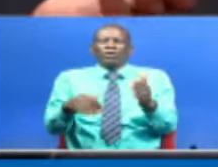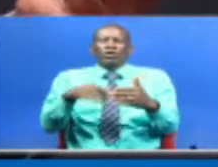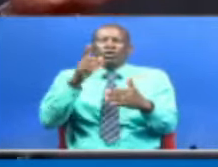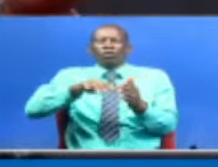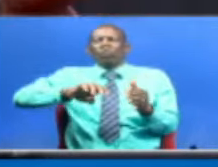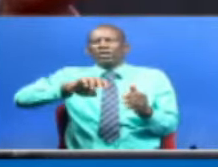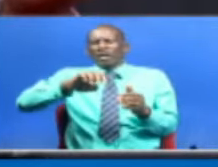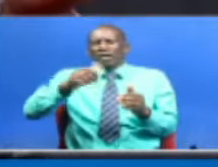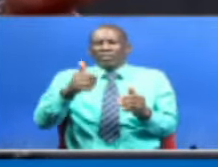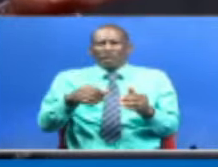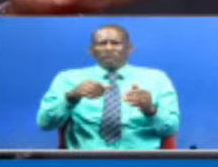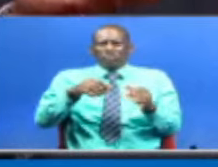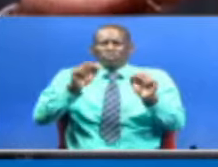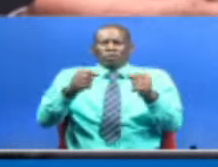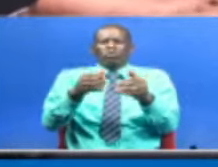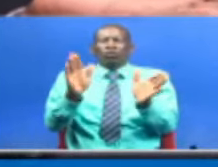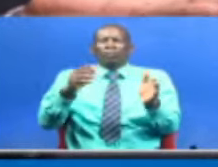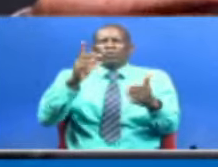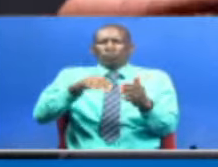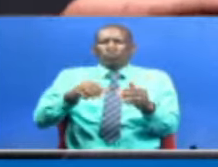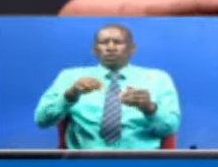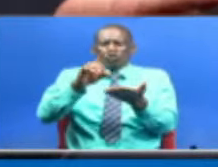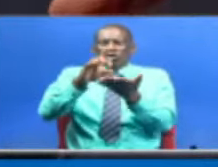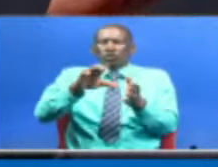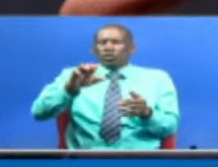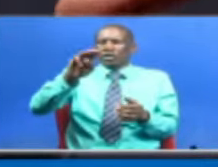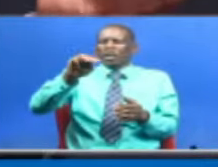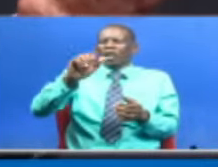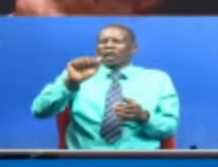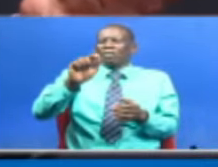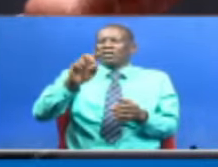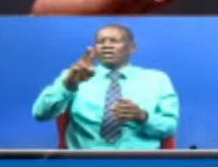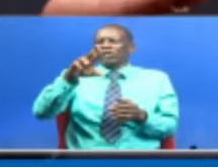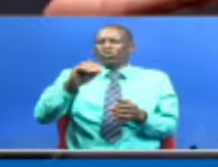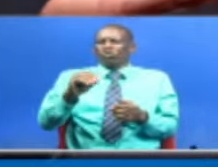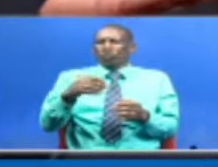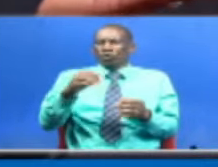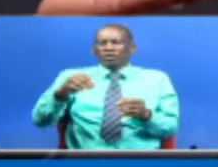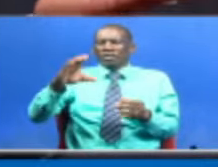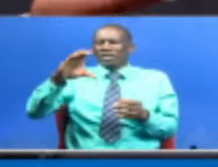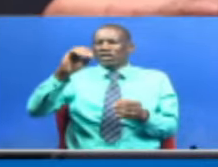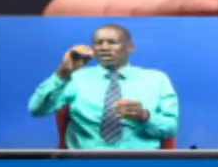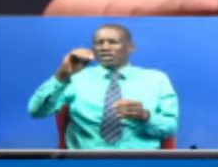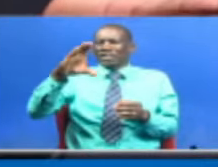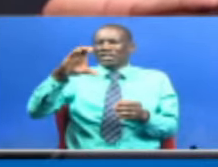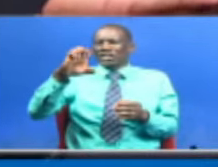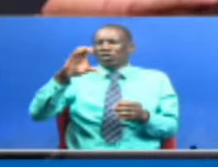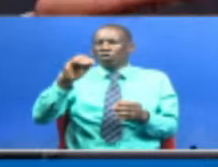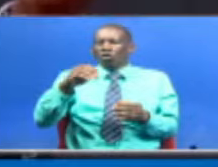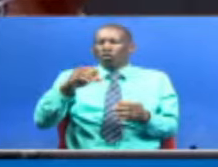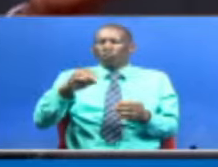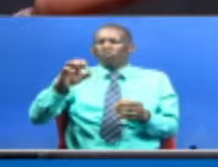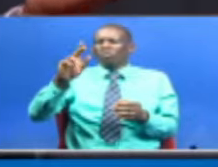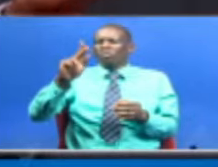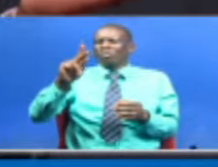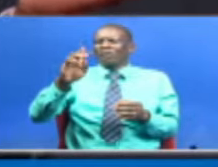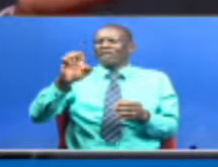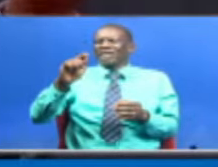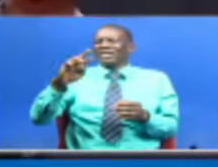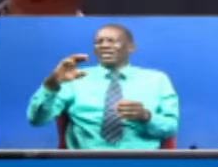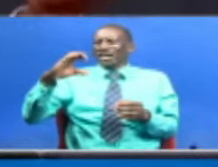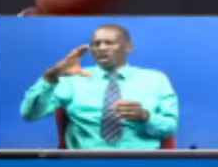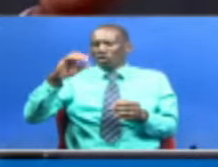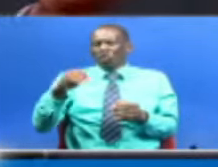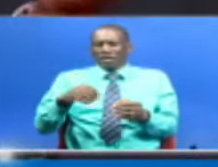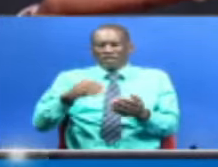otherwise Dr. Mativo, who is 100%, the CEO for Ketraco, is 100% funded by government, have that